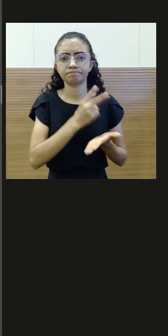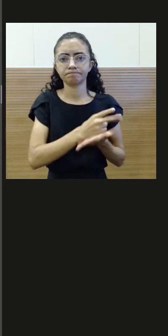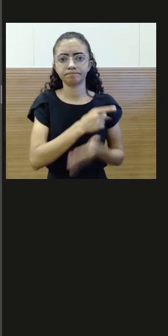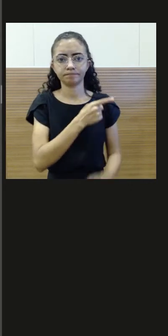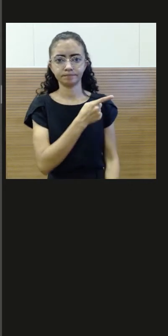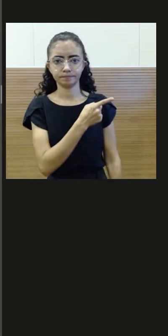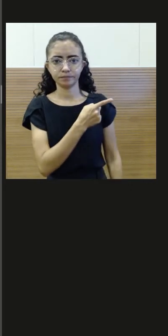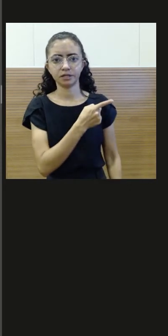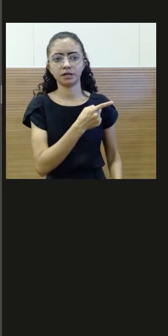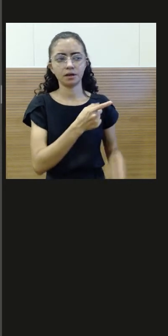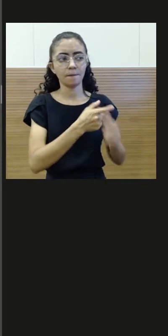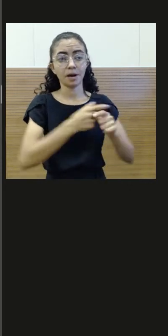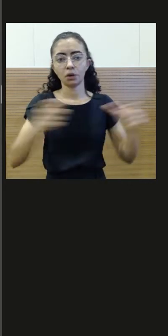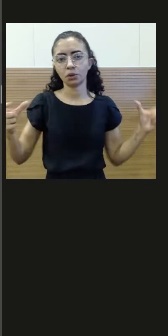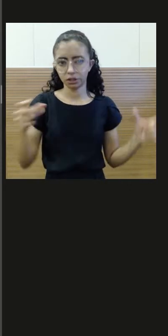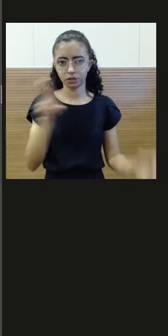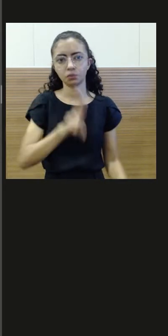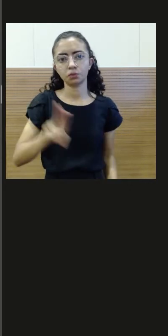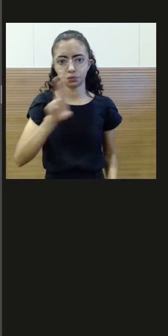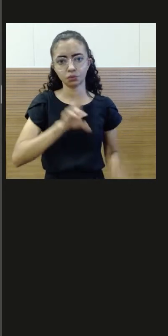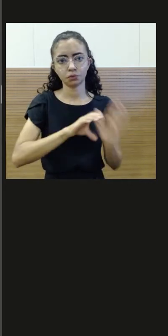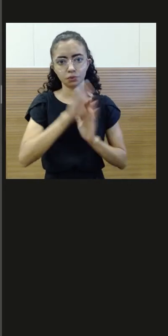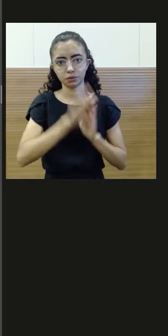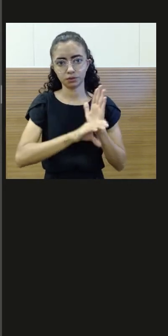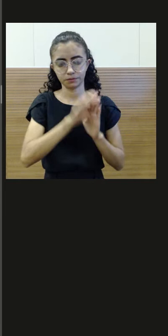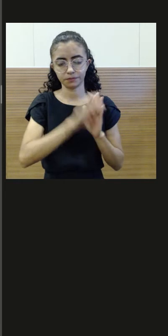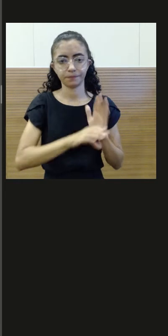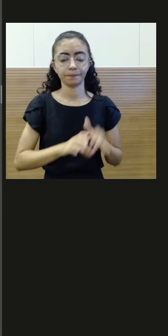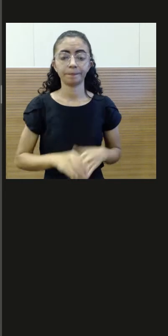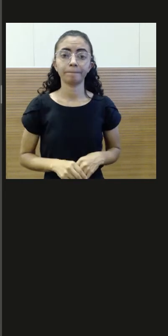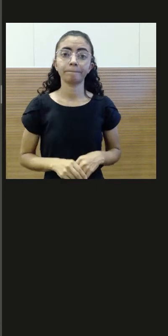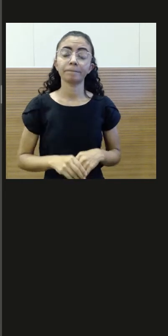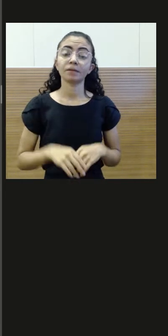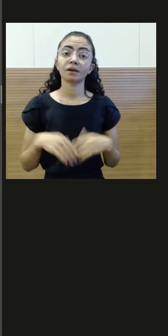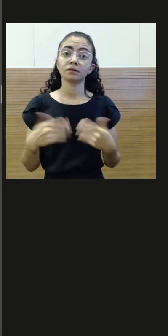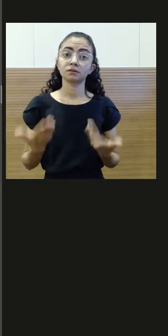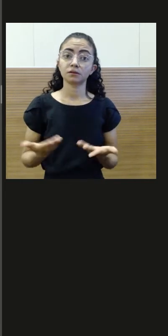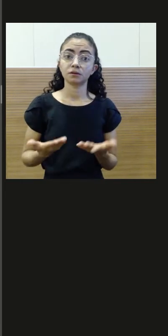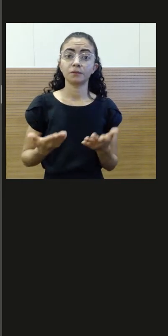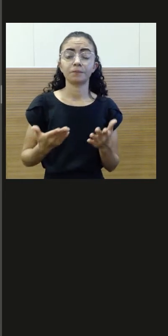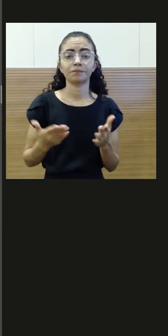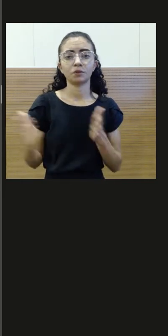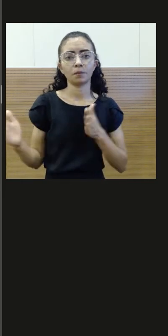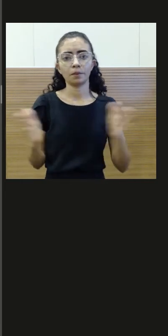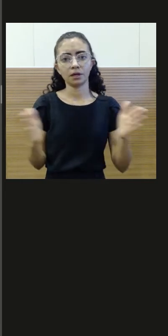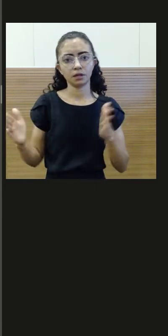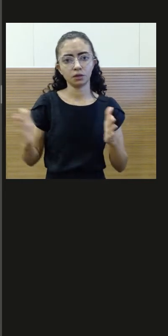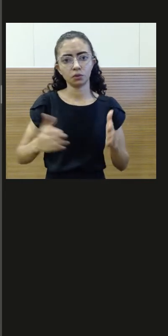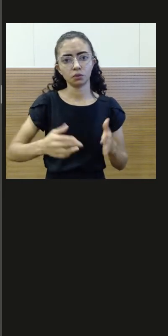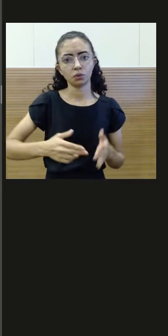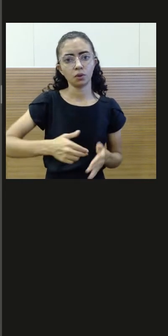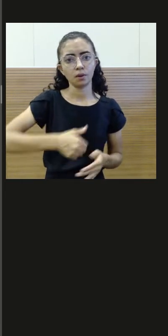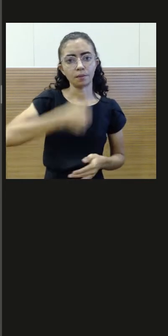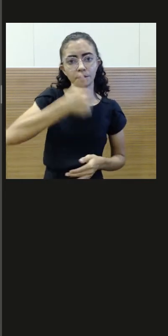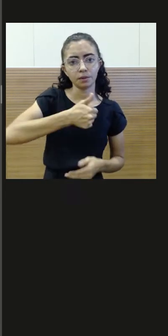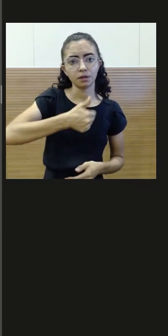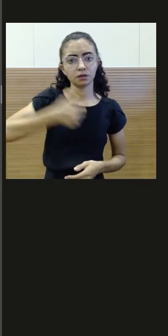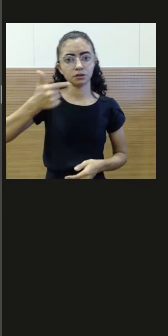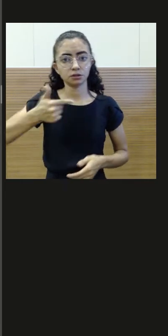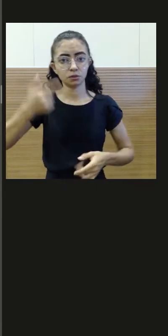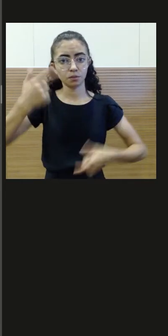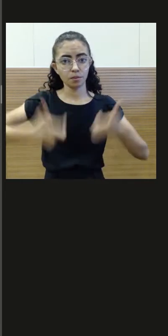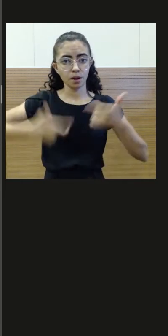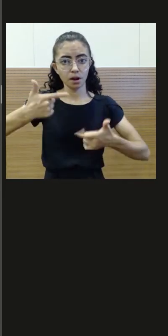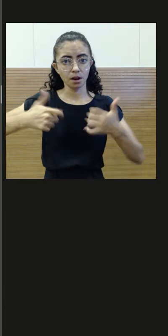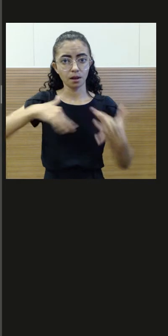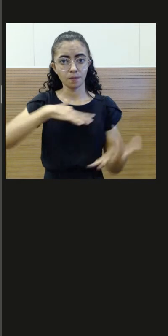Dietary guidelines issued at the time of the 2 world wars were designed to encourage consumption of more food seen as